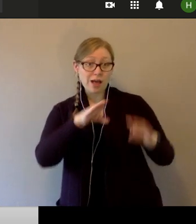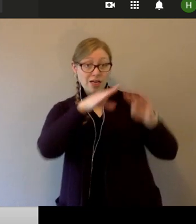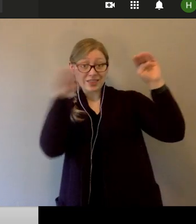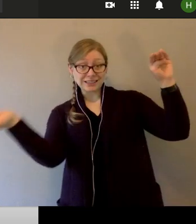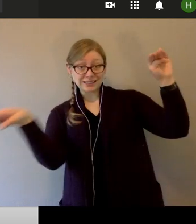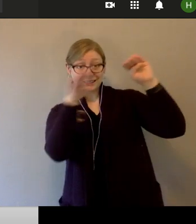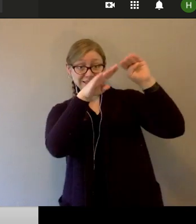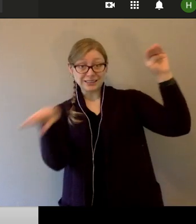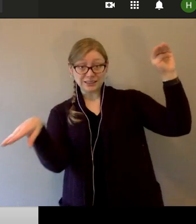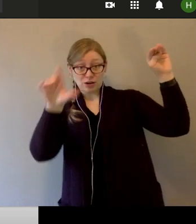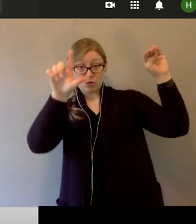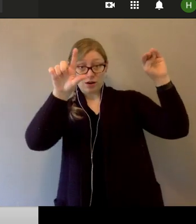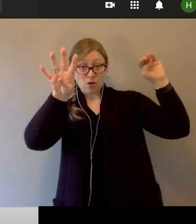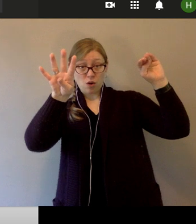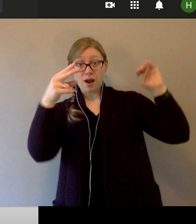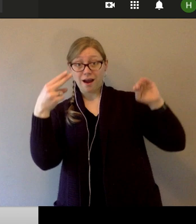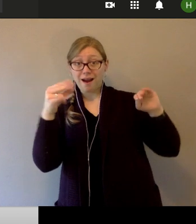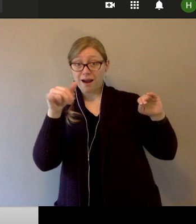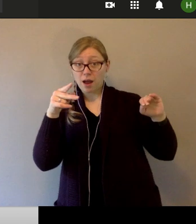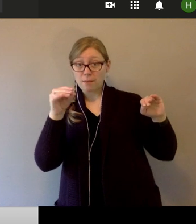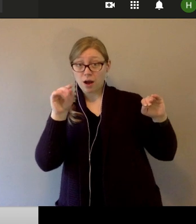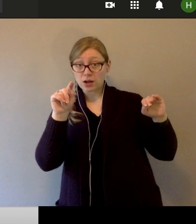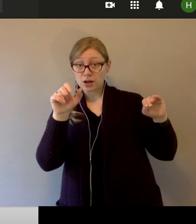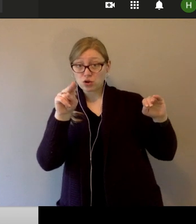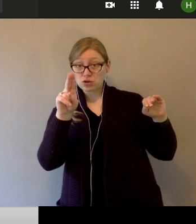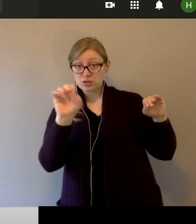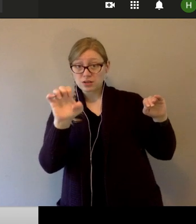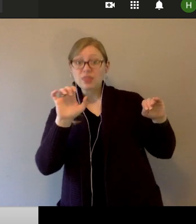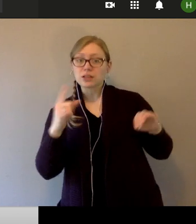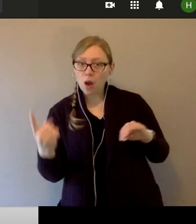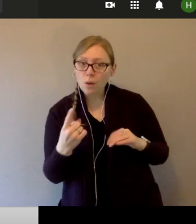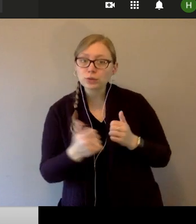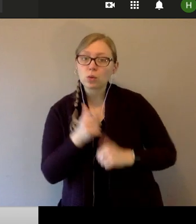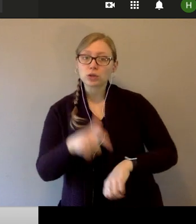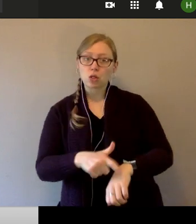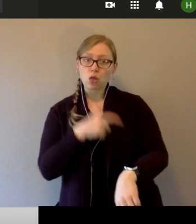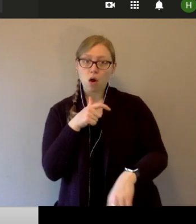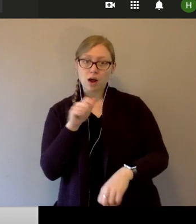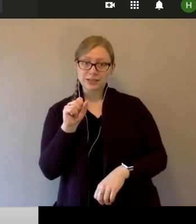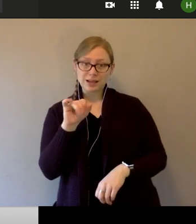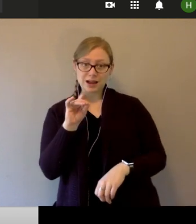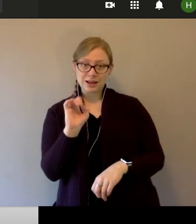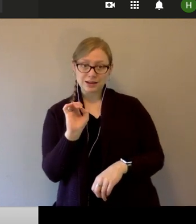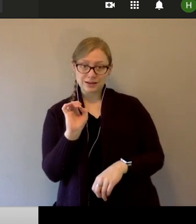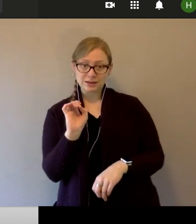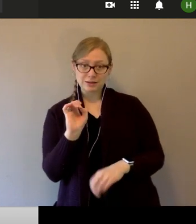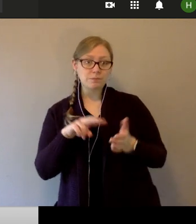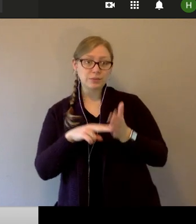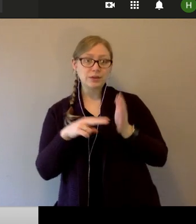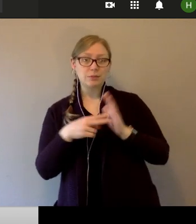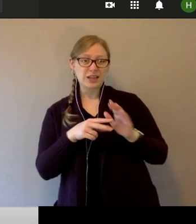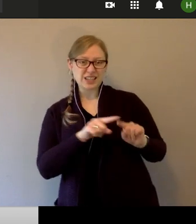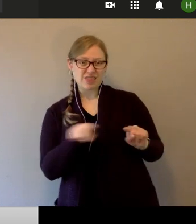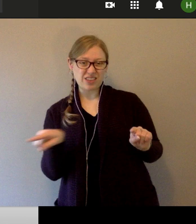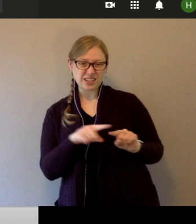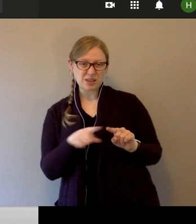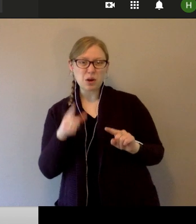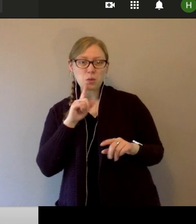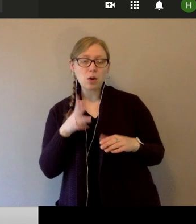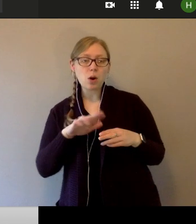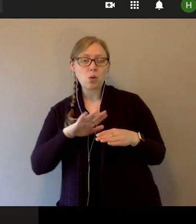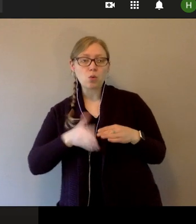in length, the hypotenuse. The hypotenuse is always the longest side, so we're going to round to the tenths place.